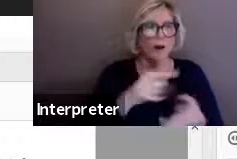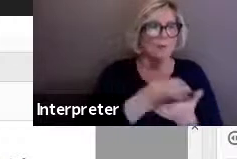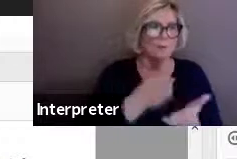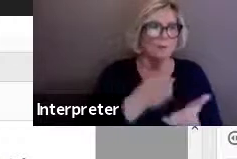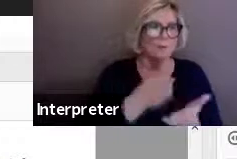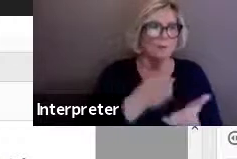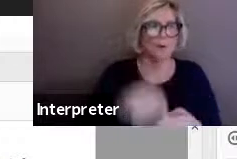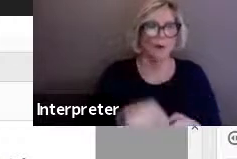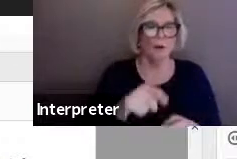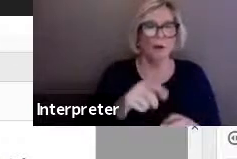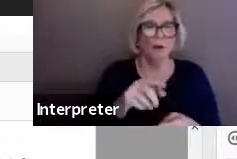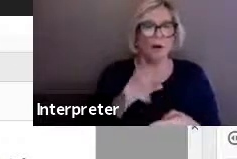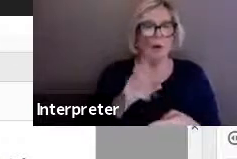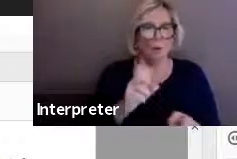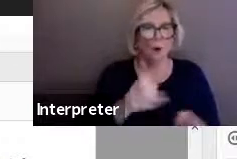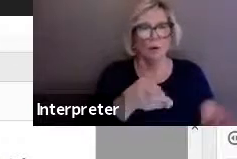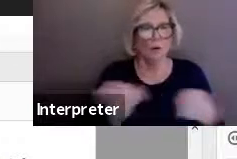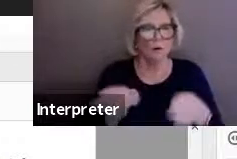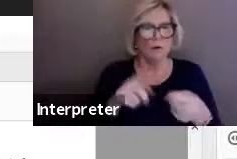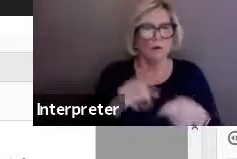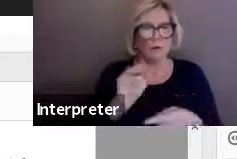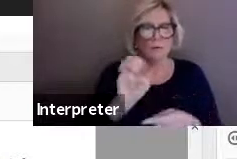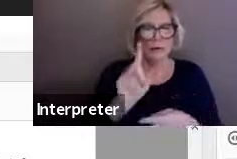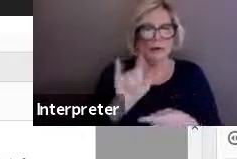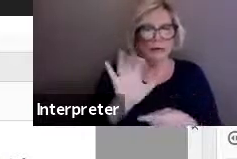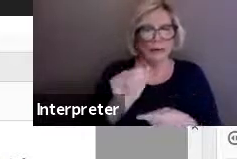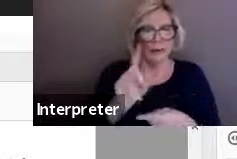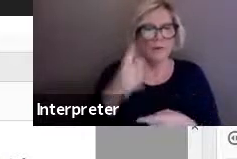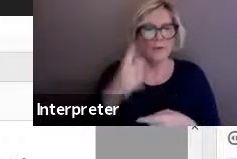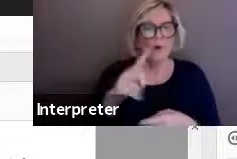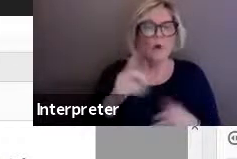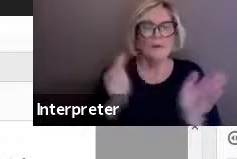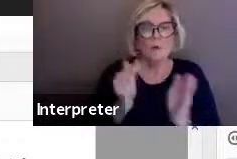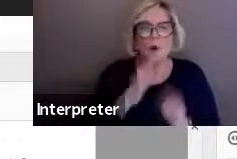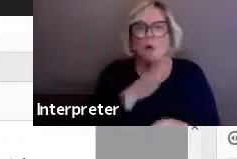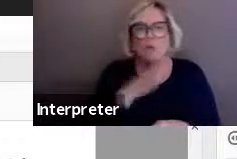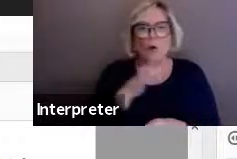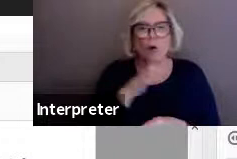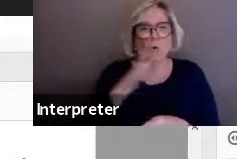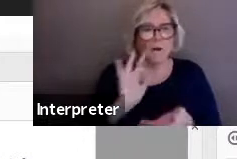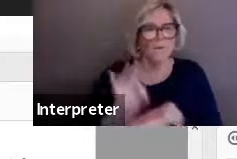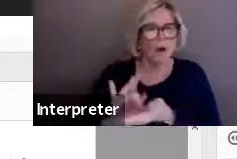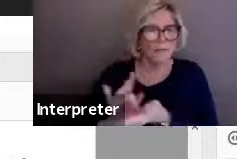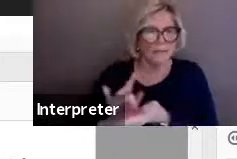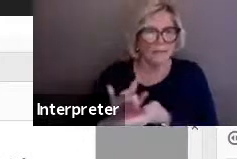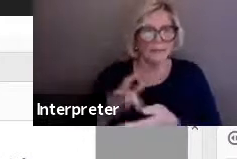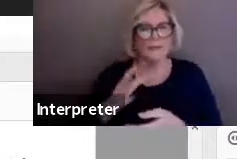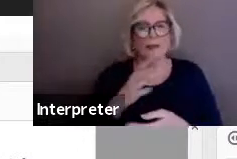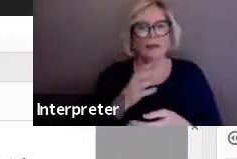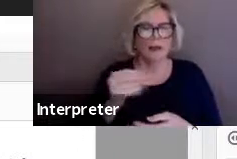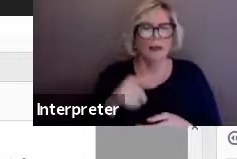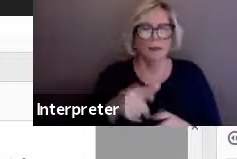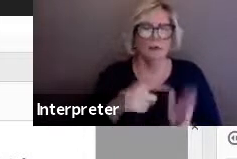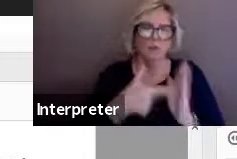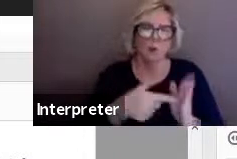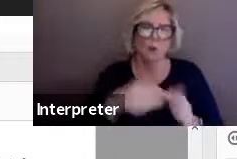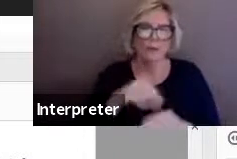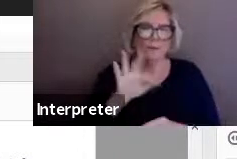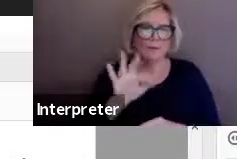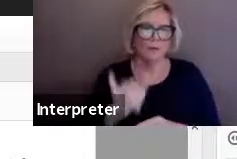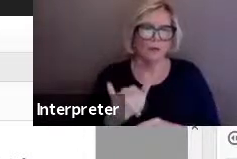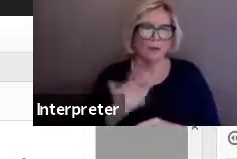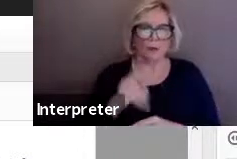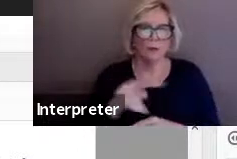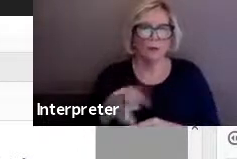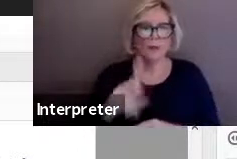towards Medicaid to a program for small rural pharmacies. And those special fund availabilities weren't reflected there in 22.